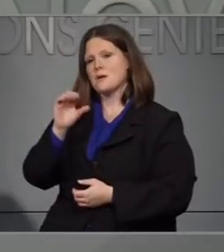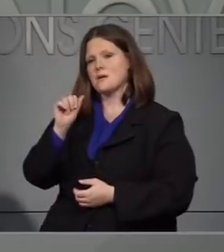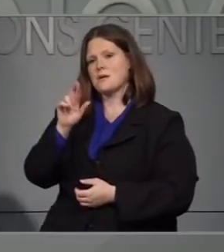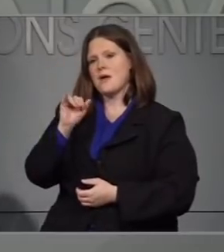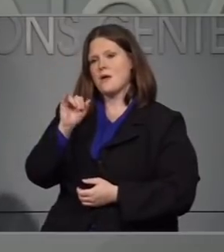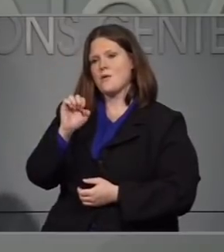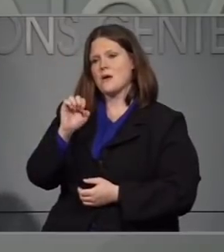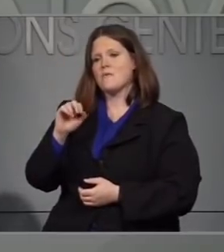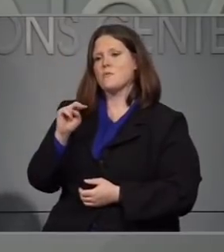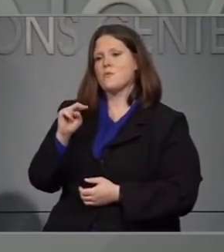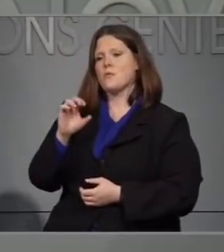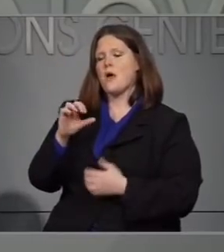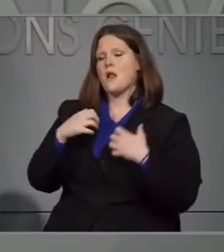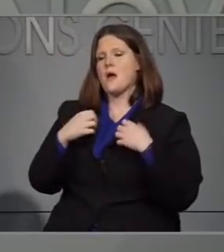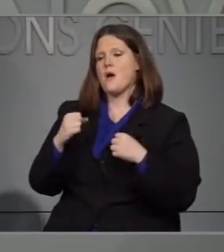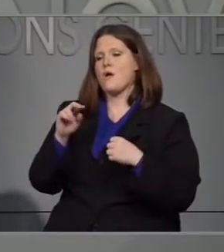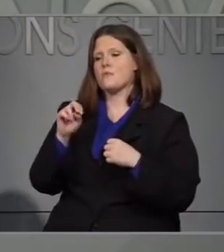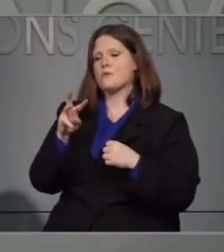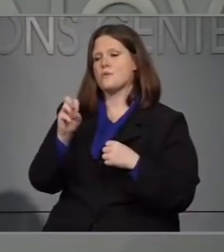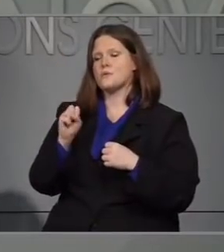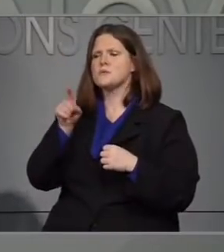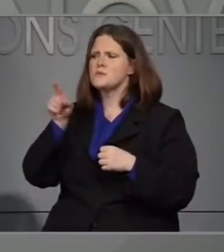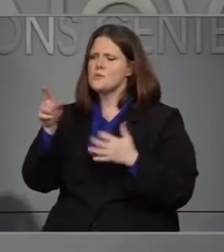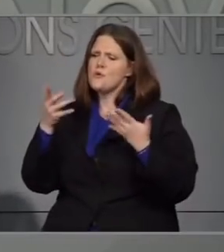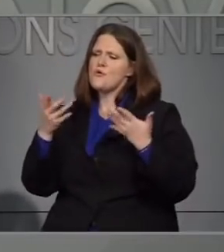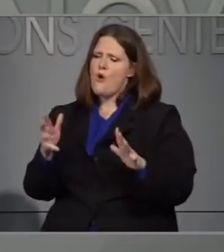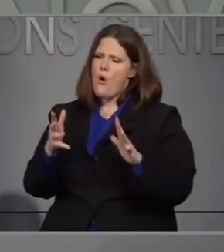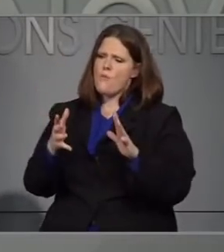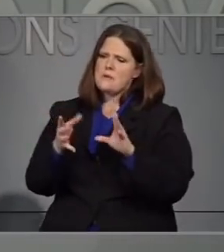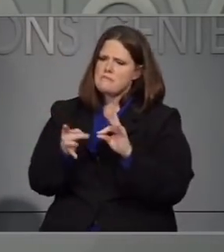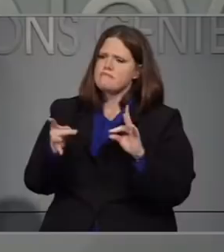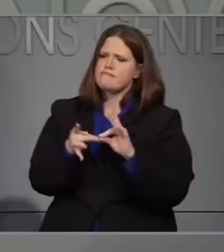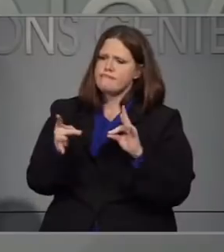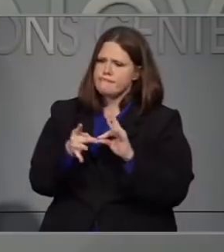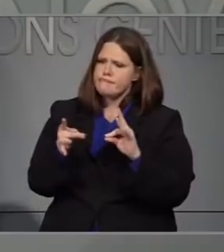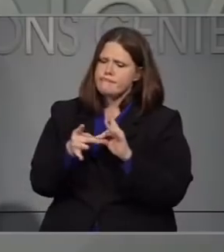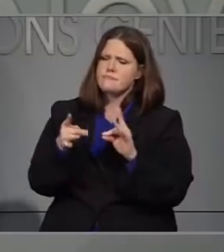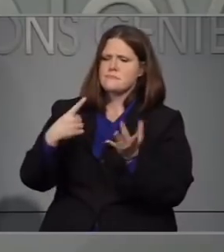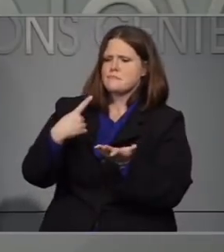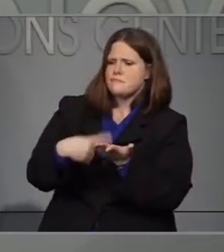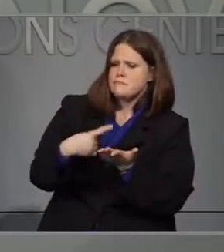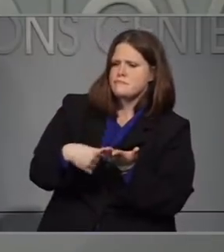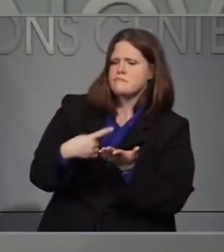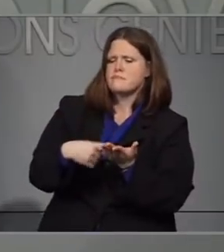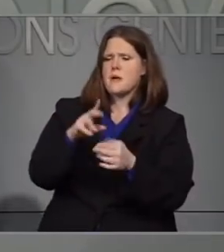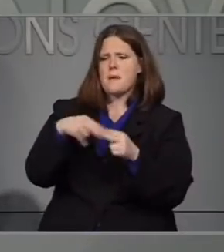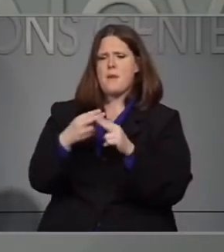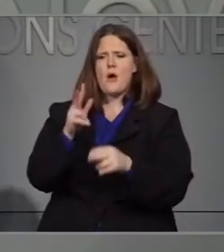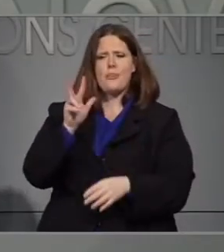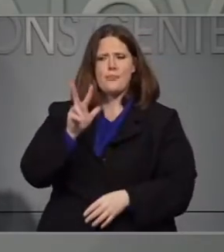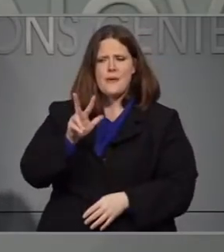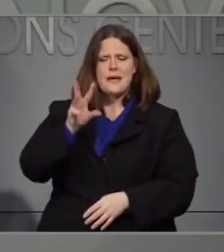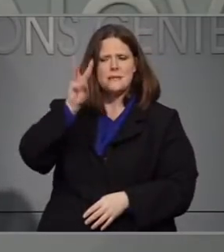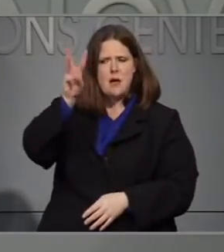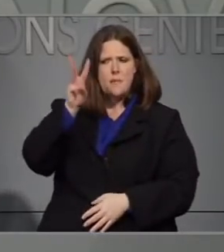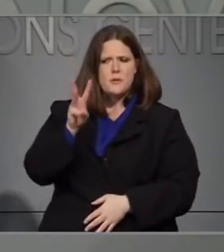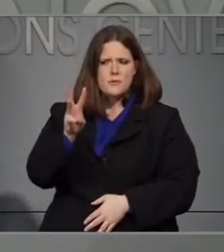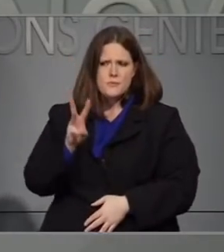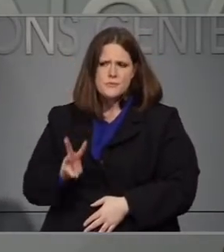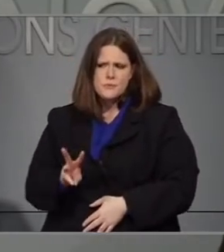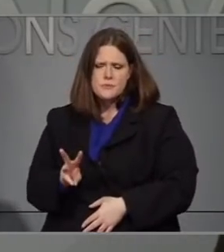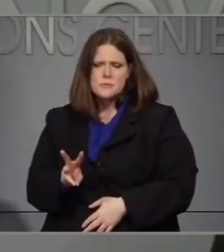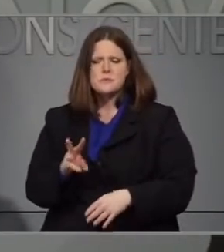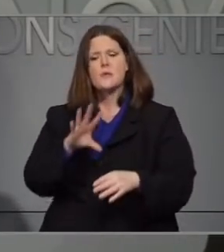Cohen. So you've talked a lot today about the 3 W's,